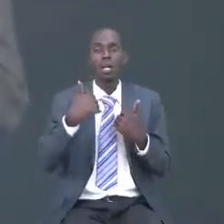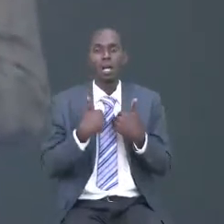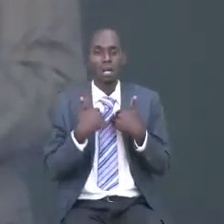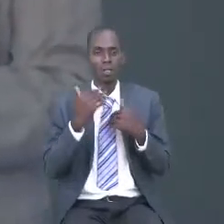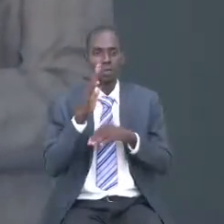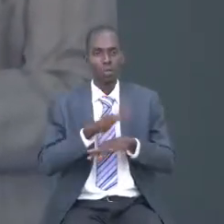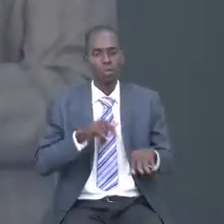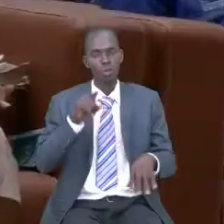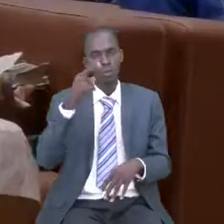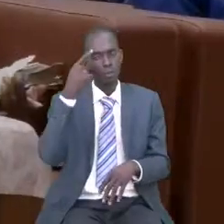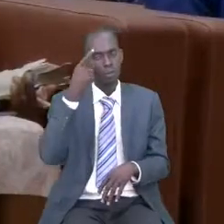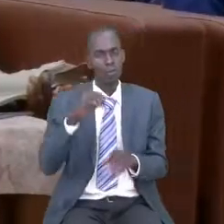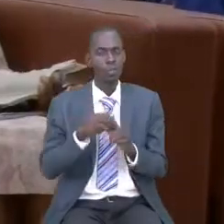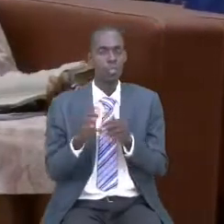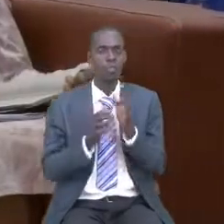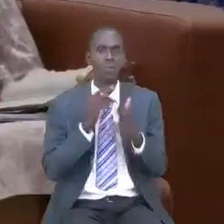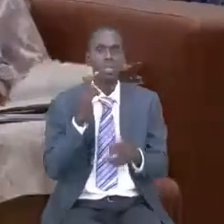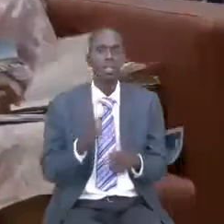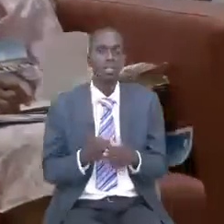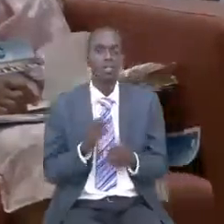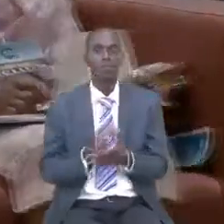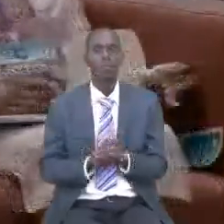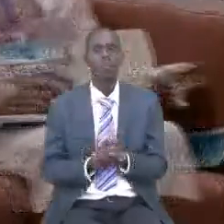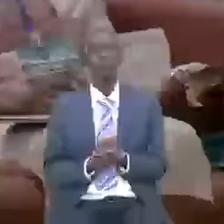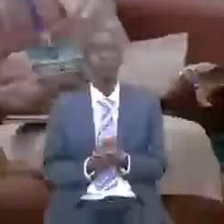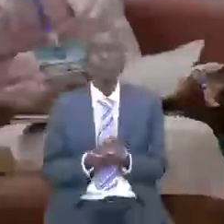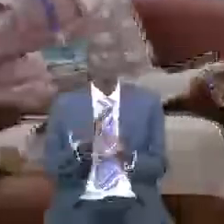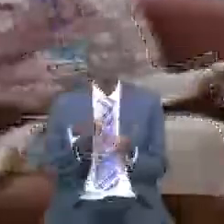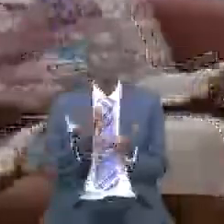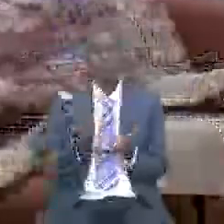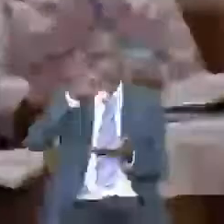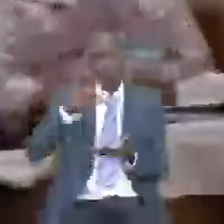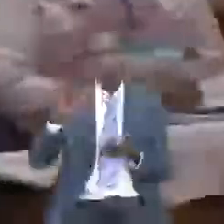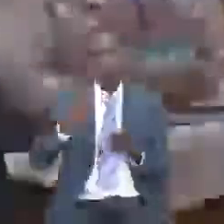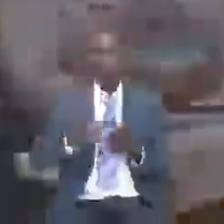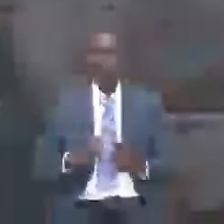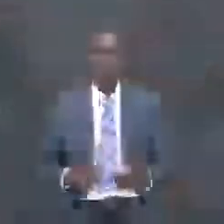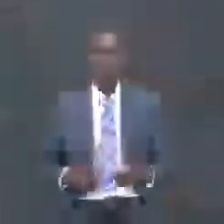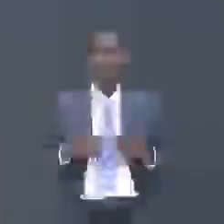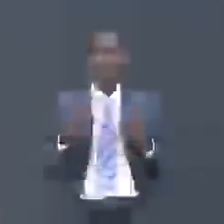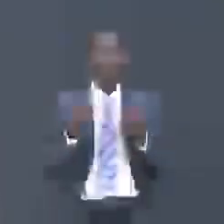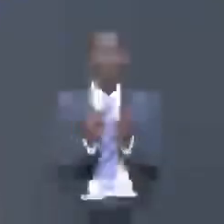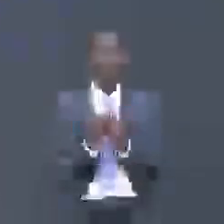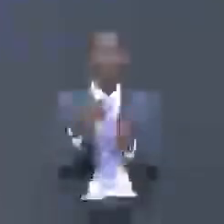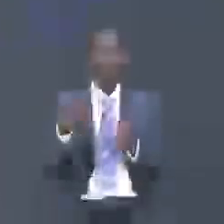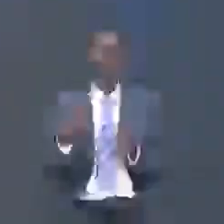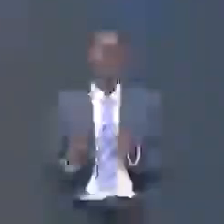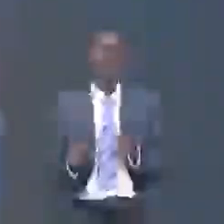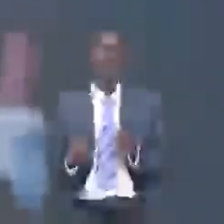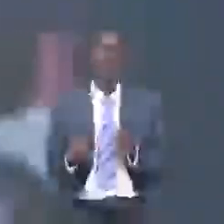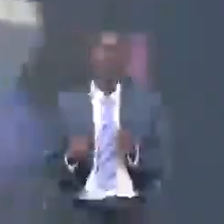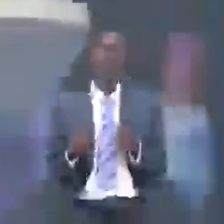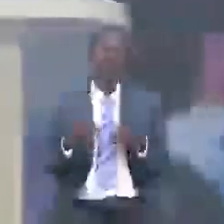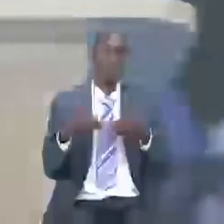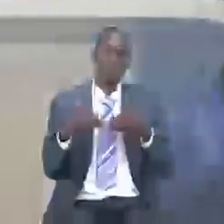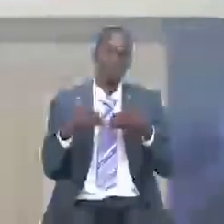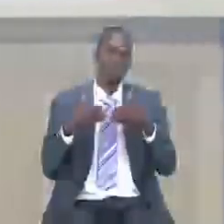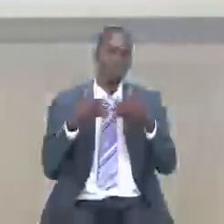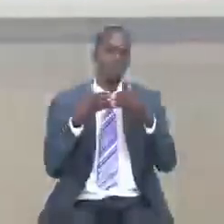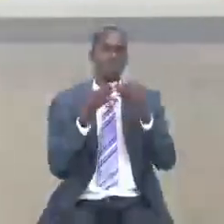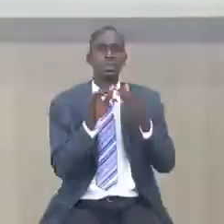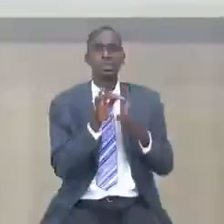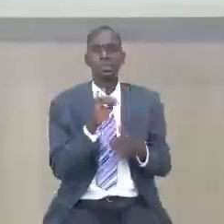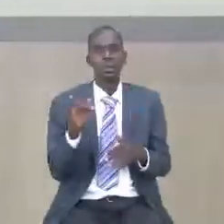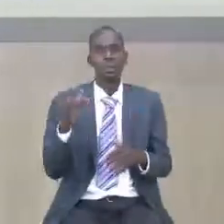in Jesus' name. Learning to live with a pace-setting